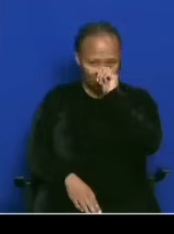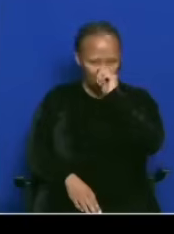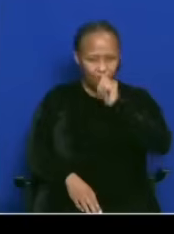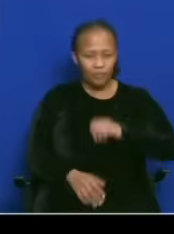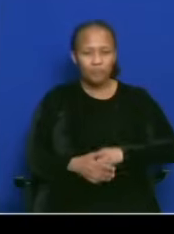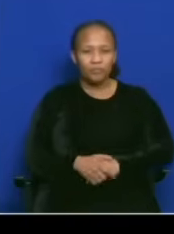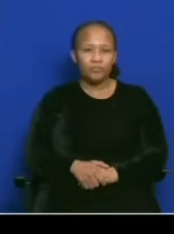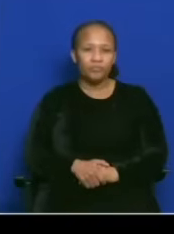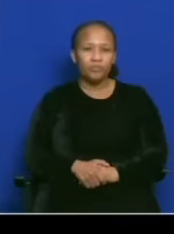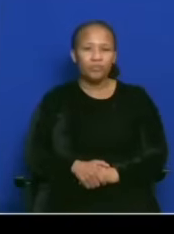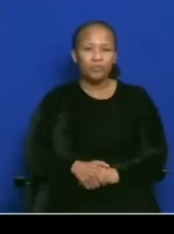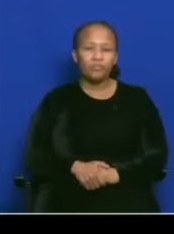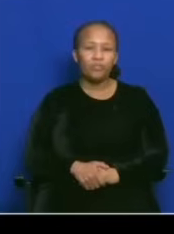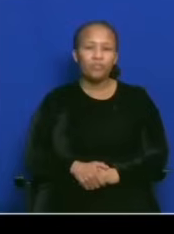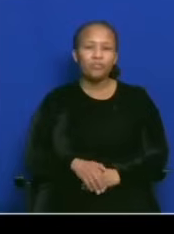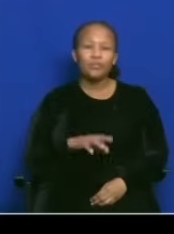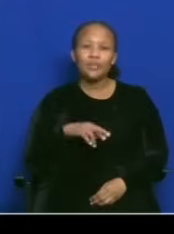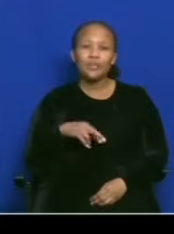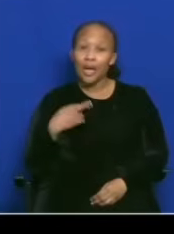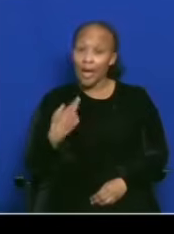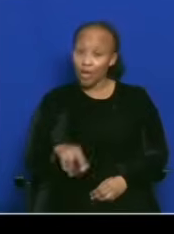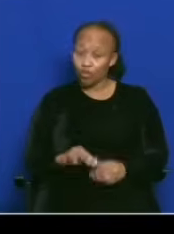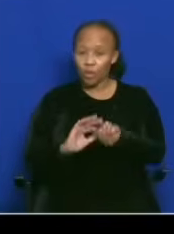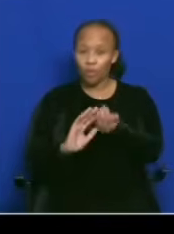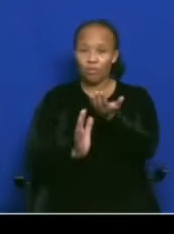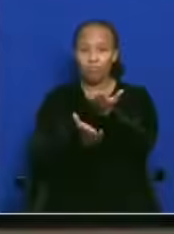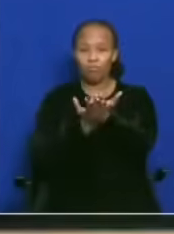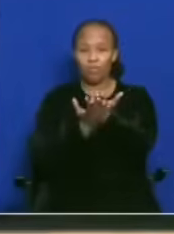is page 101.